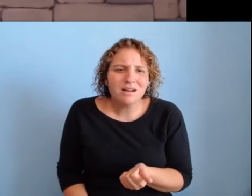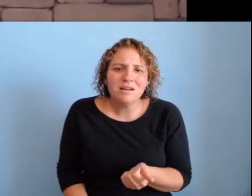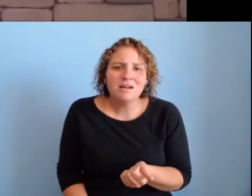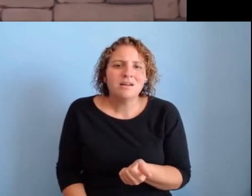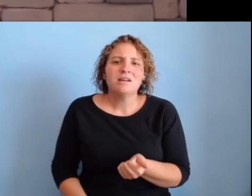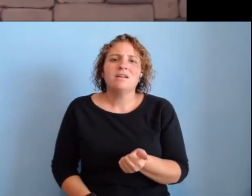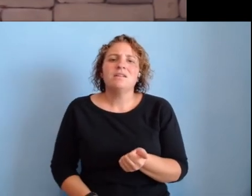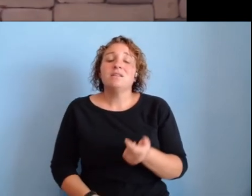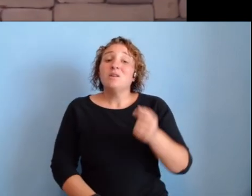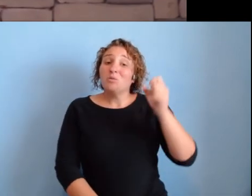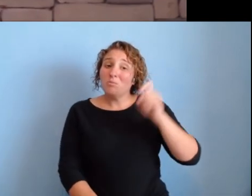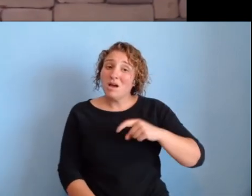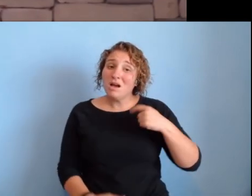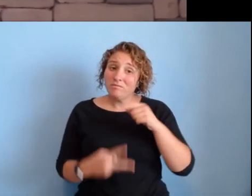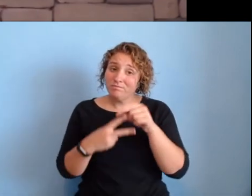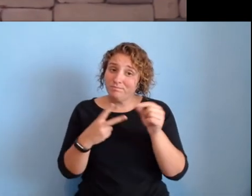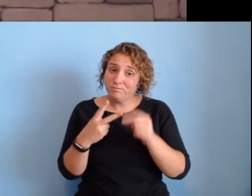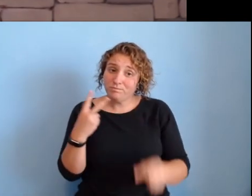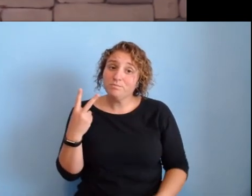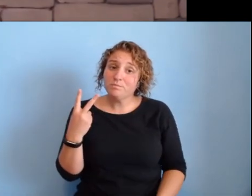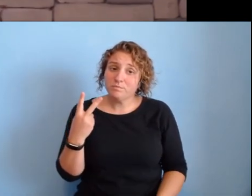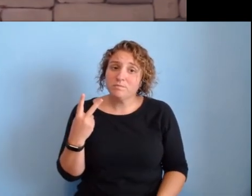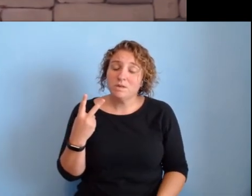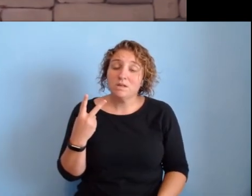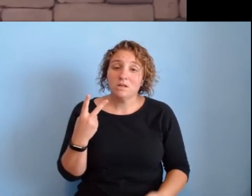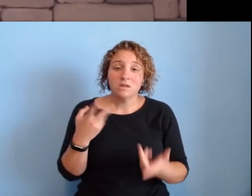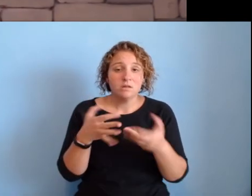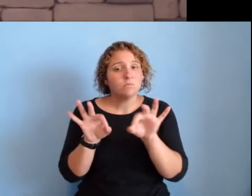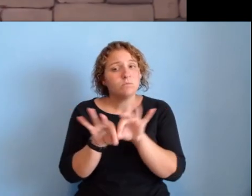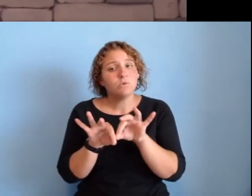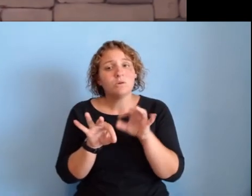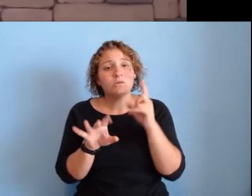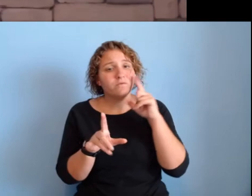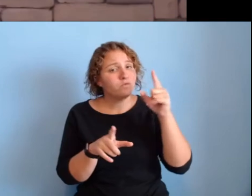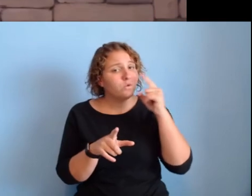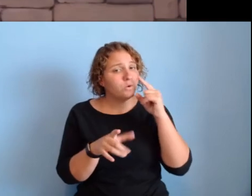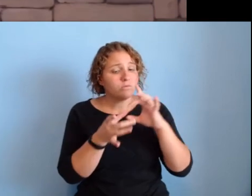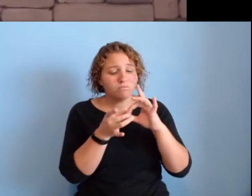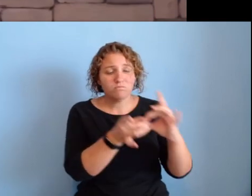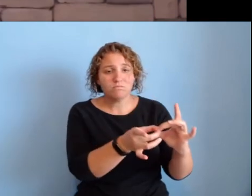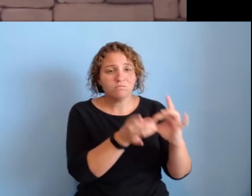Without the ability to choose, how can you really have a real relationship with God?